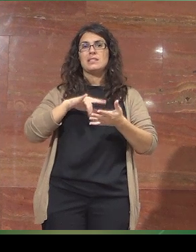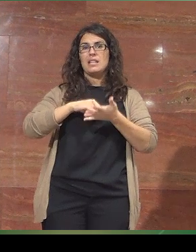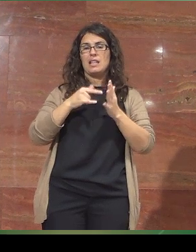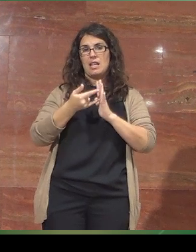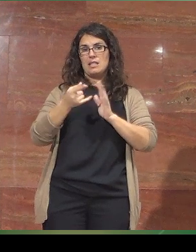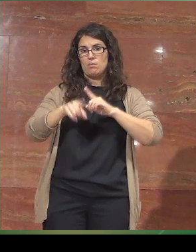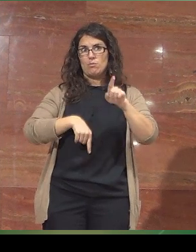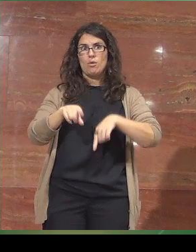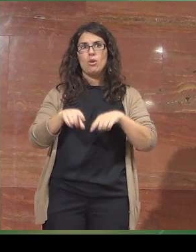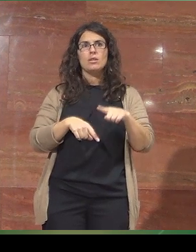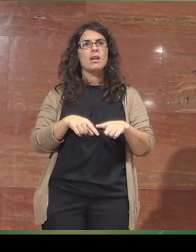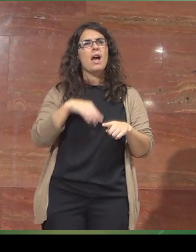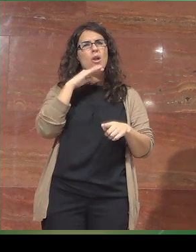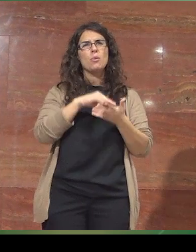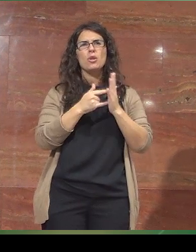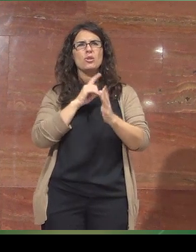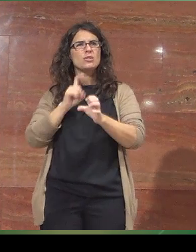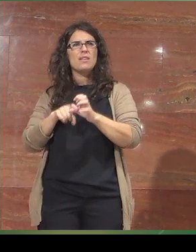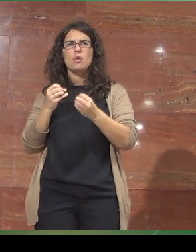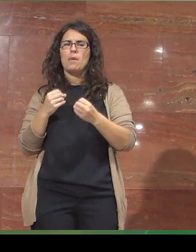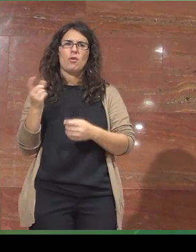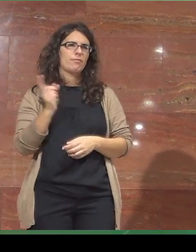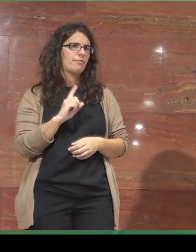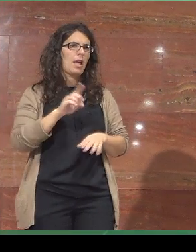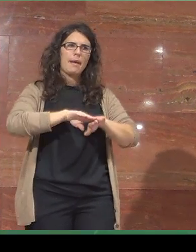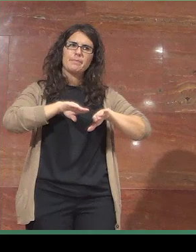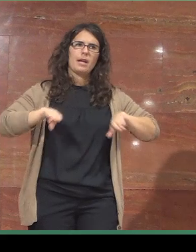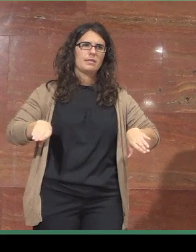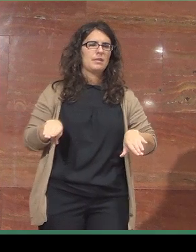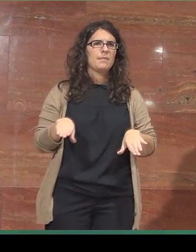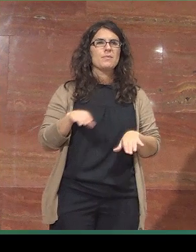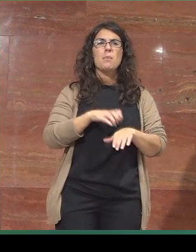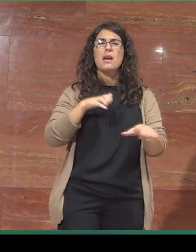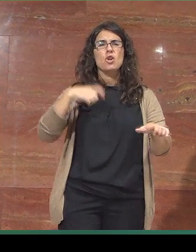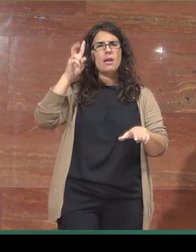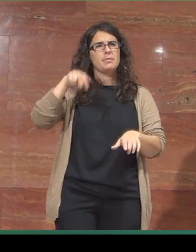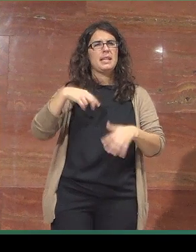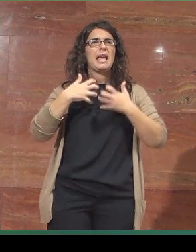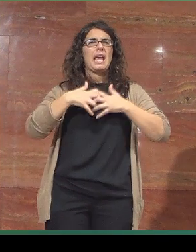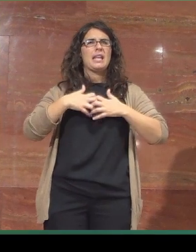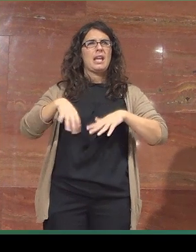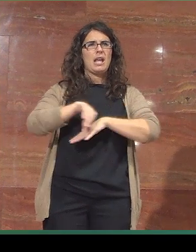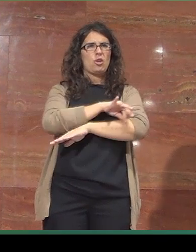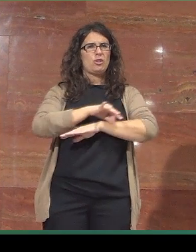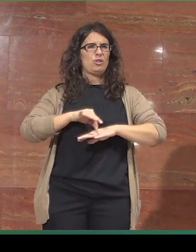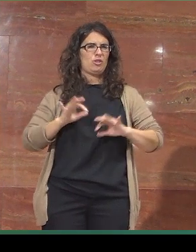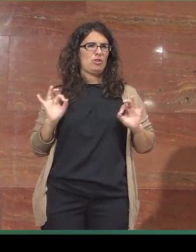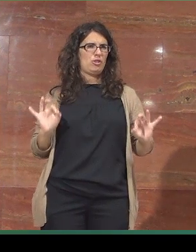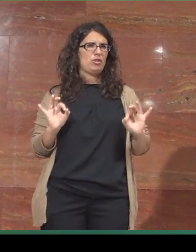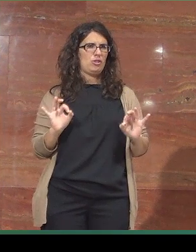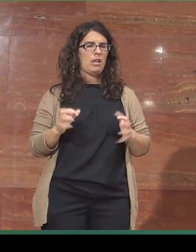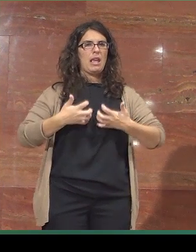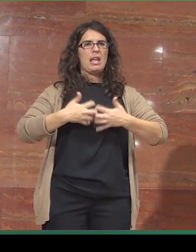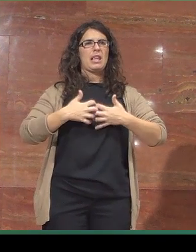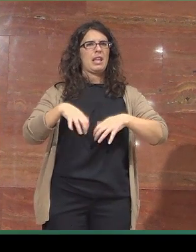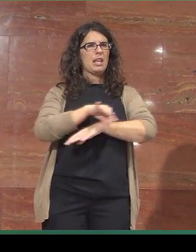most cities, the engineers design the machine, so it's convenient if they need to service it, but it's not convenient if you need to